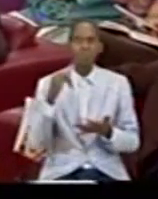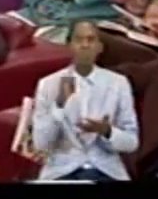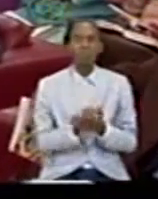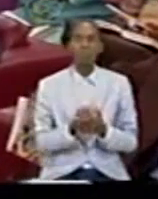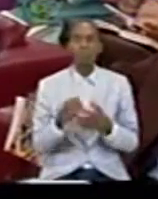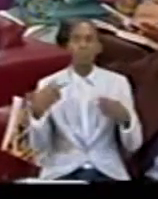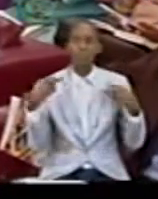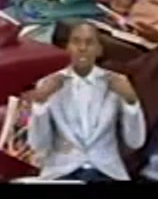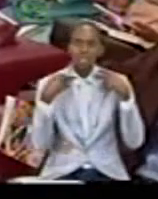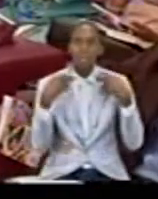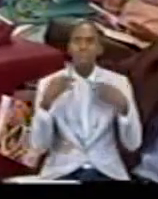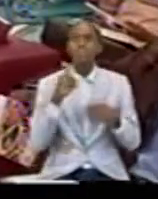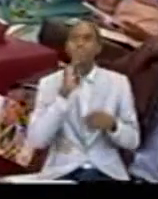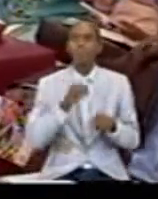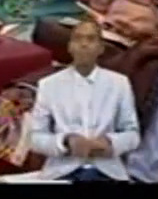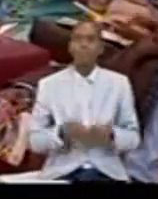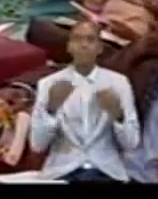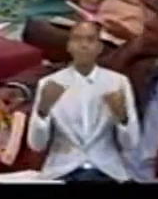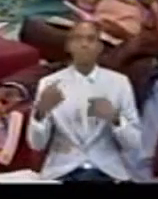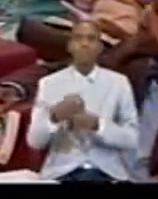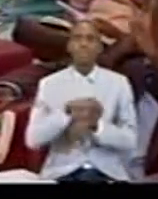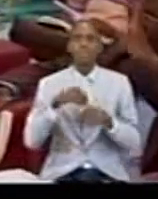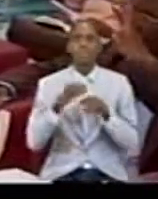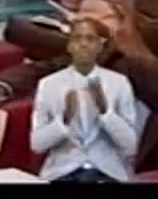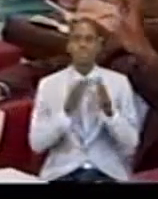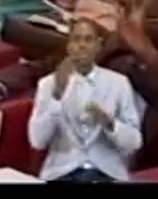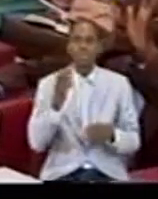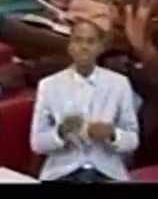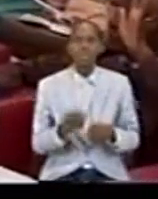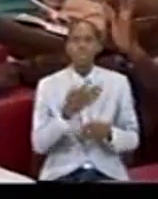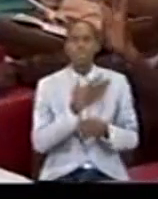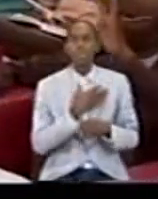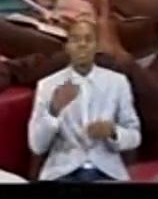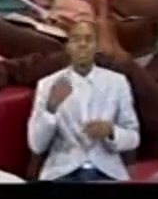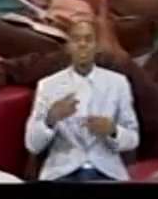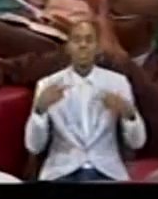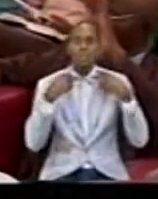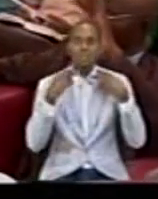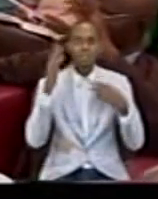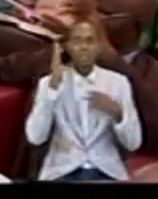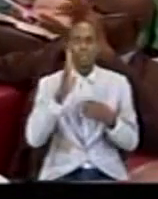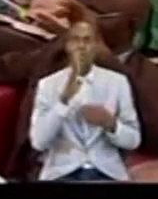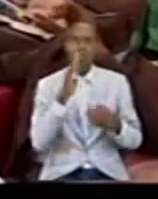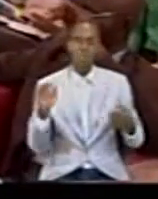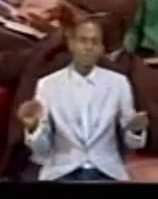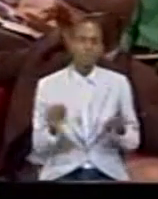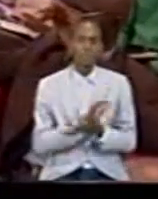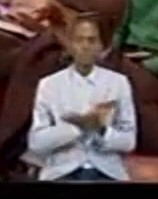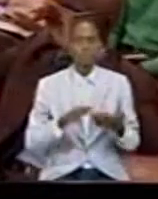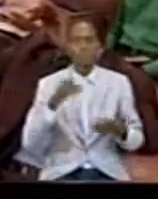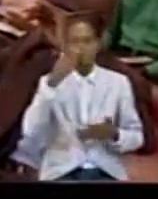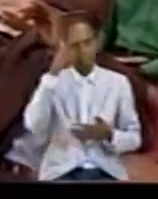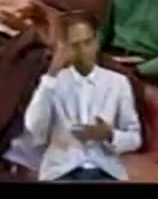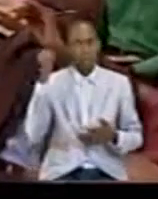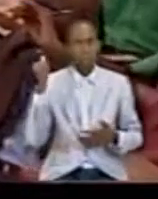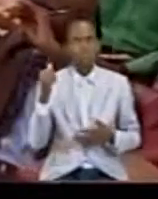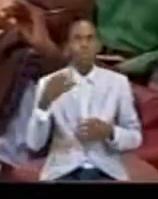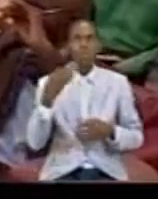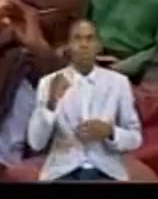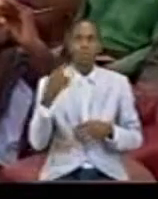yoke is broken today. And the yoke shall be destroyed because of